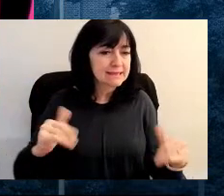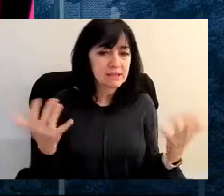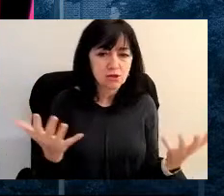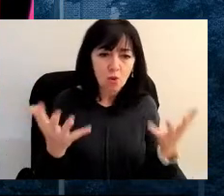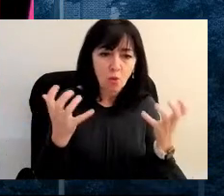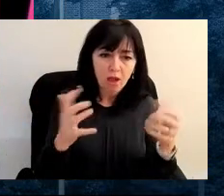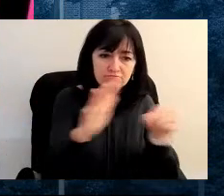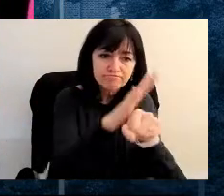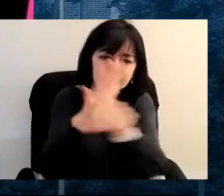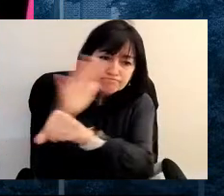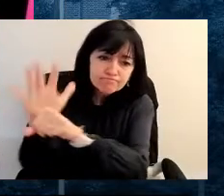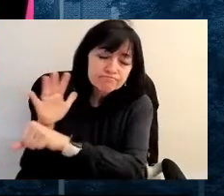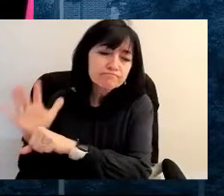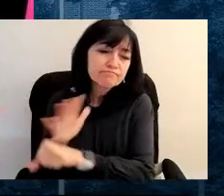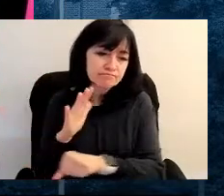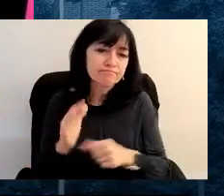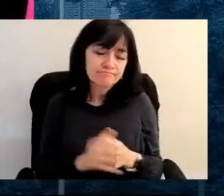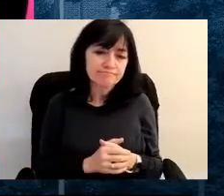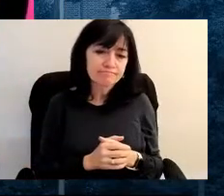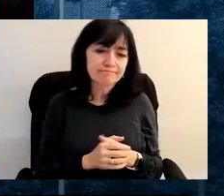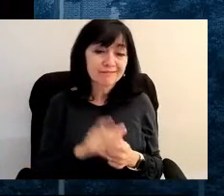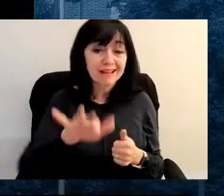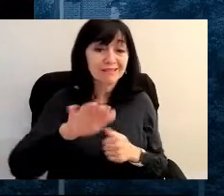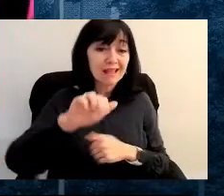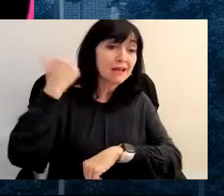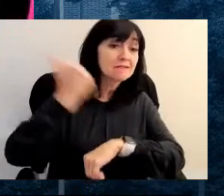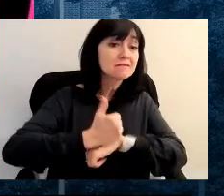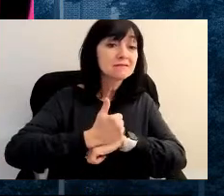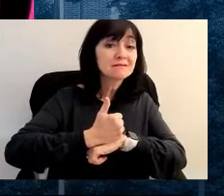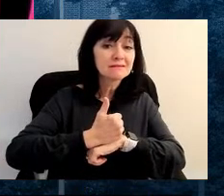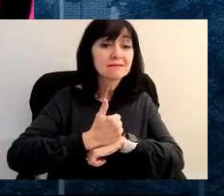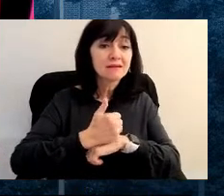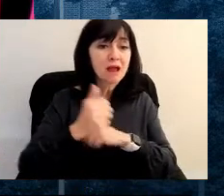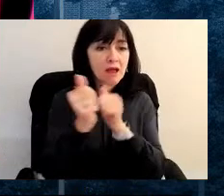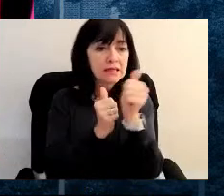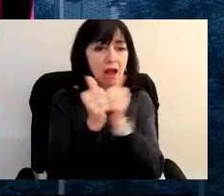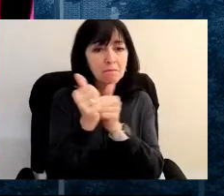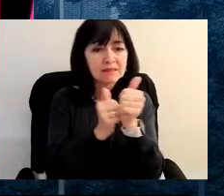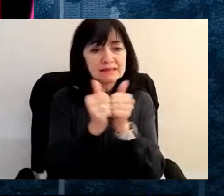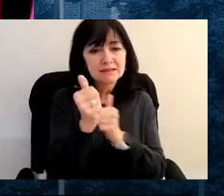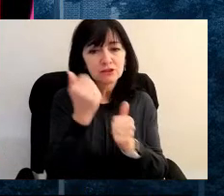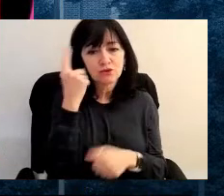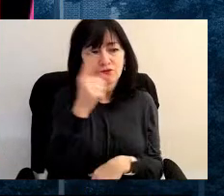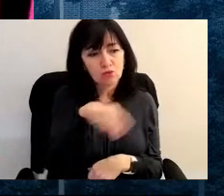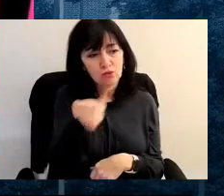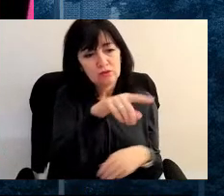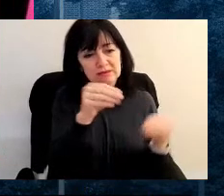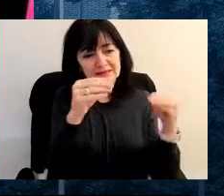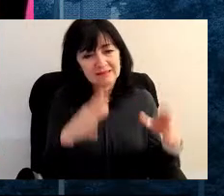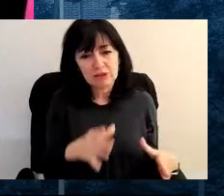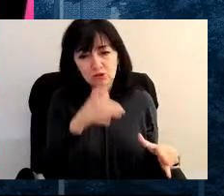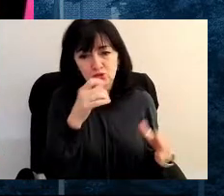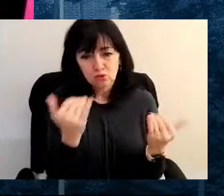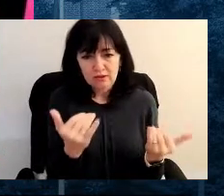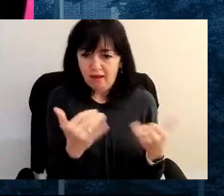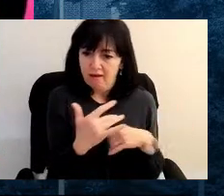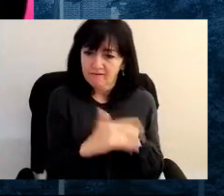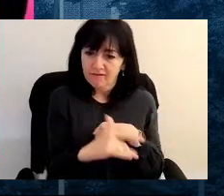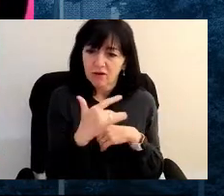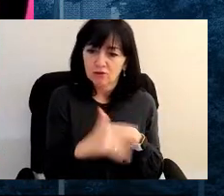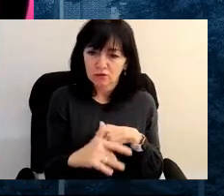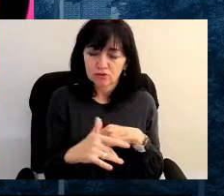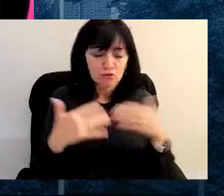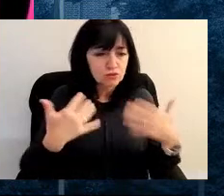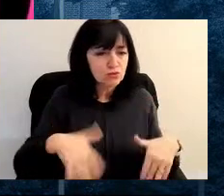created is a competition for teachers that are available, a competition that's incredibly intense. And states